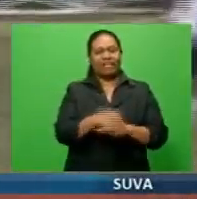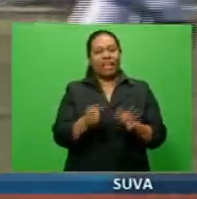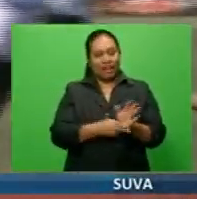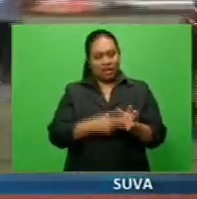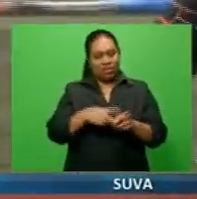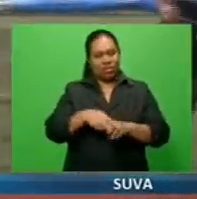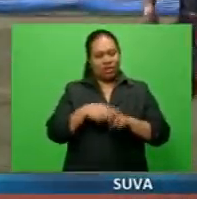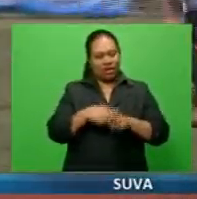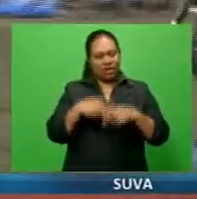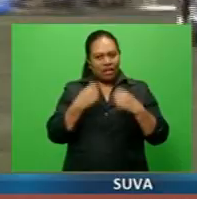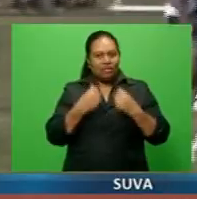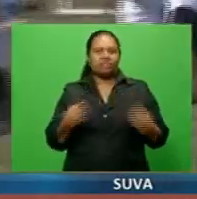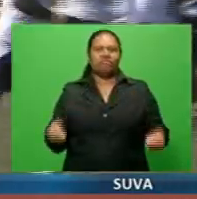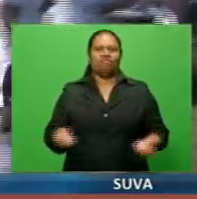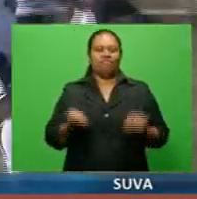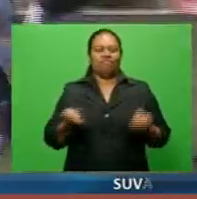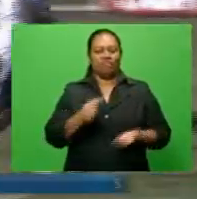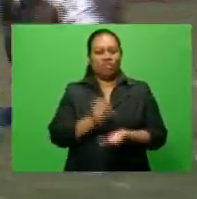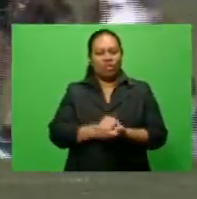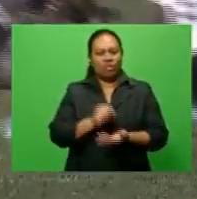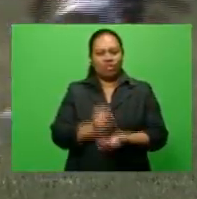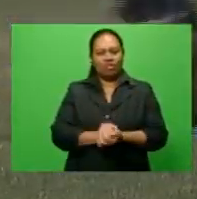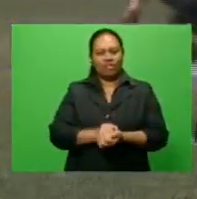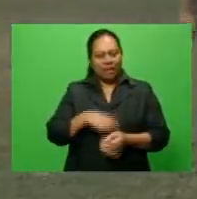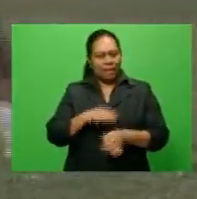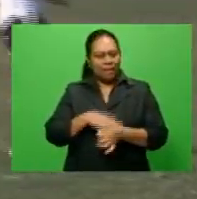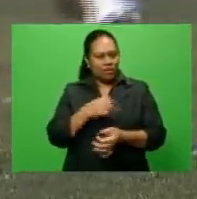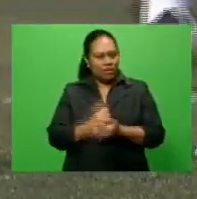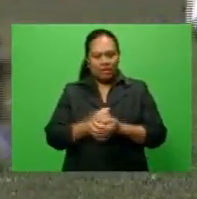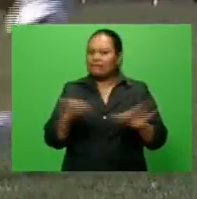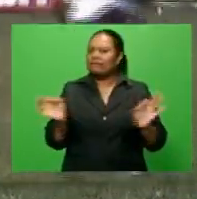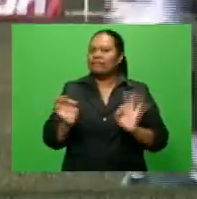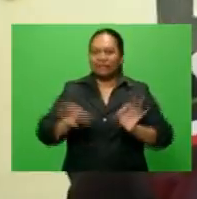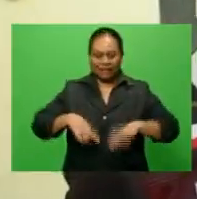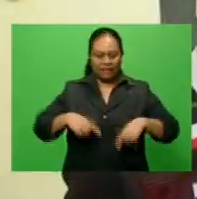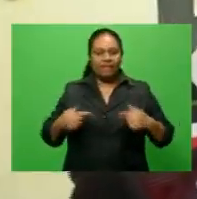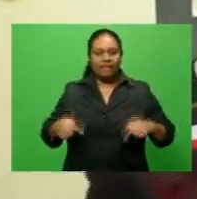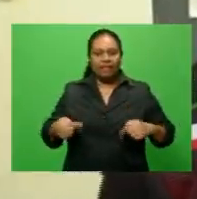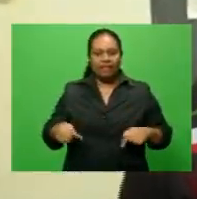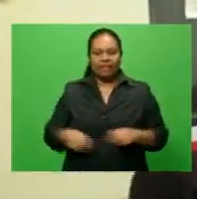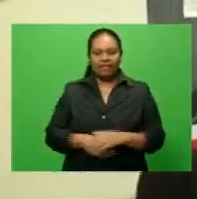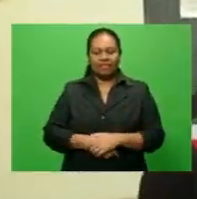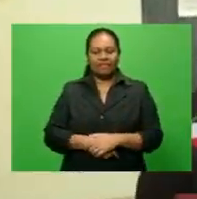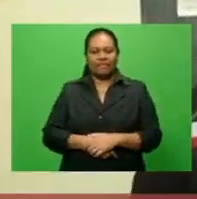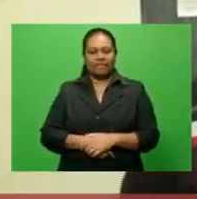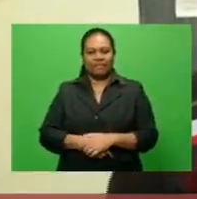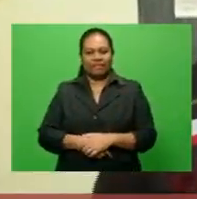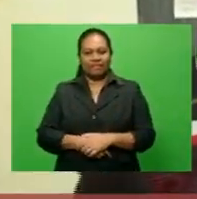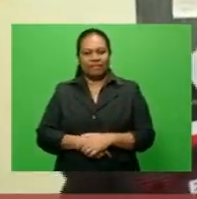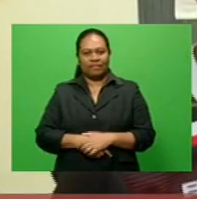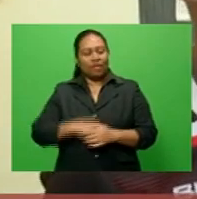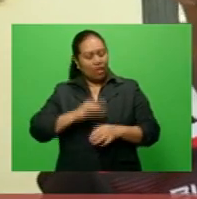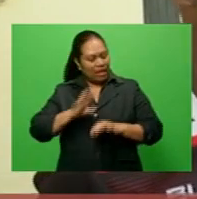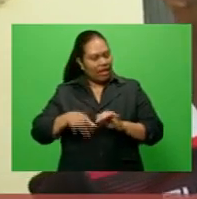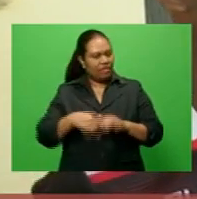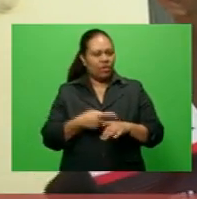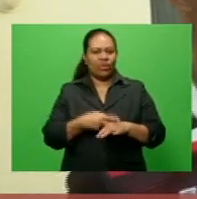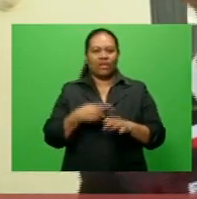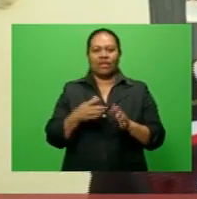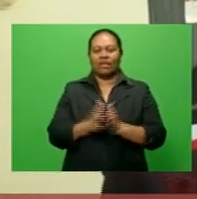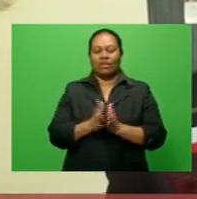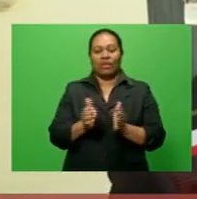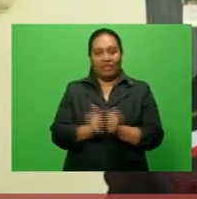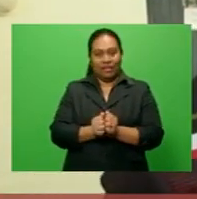a morale booster, with the youngsters ensuring there is no fear for complacency. Just getting better every weekend. Thank